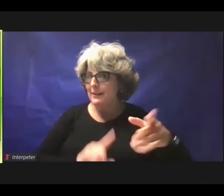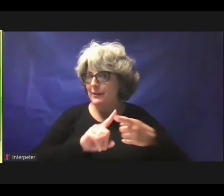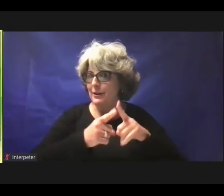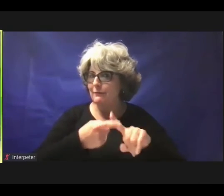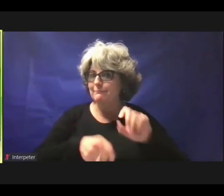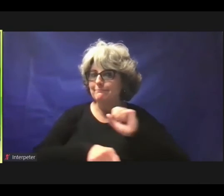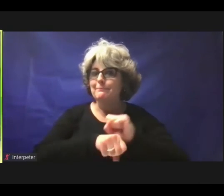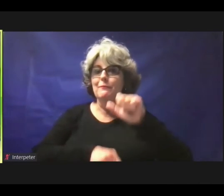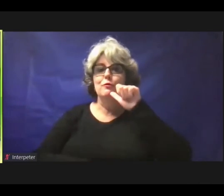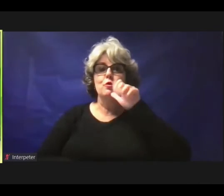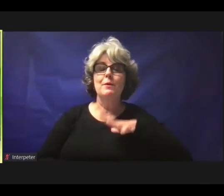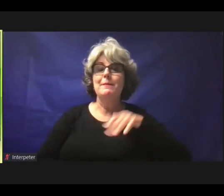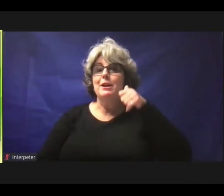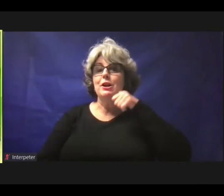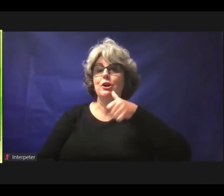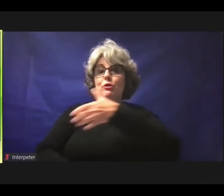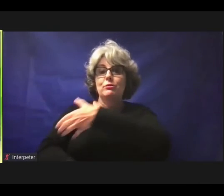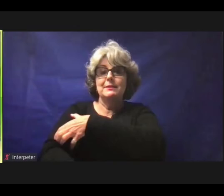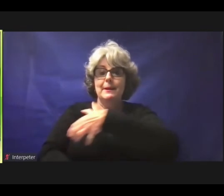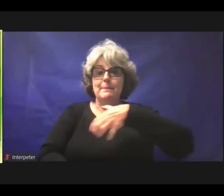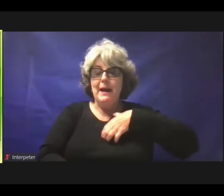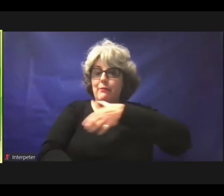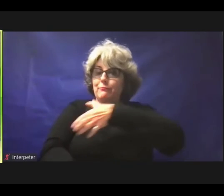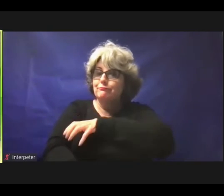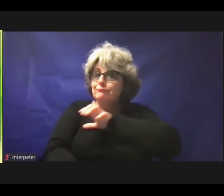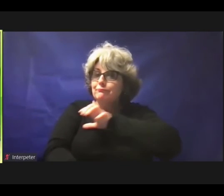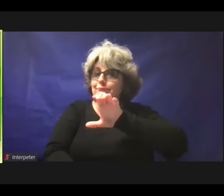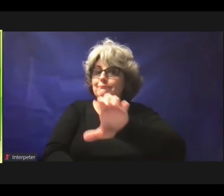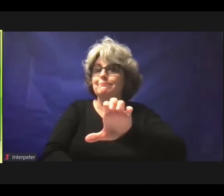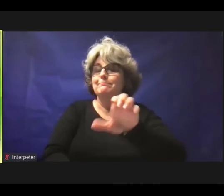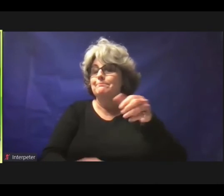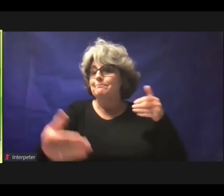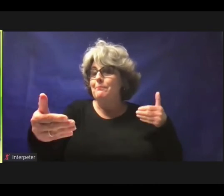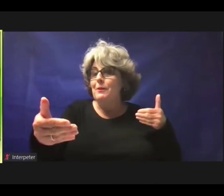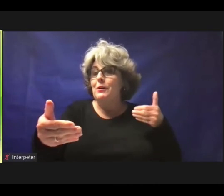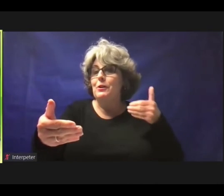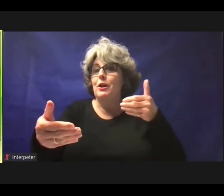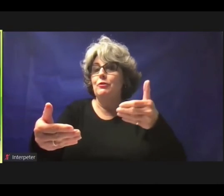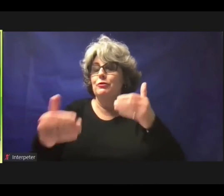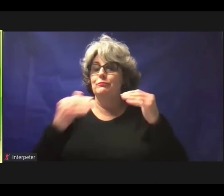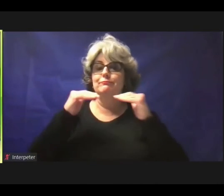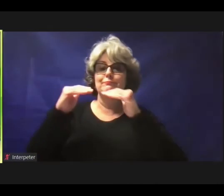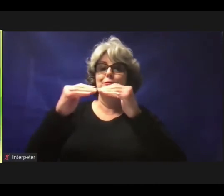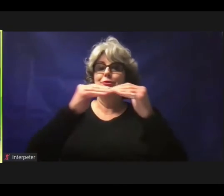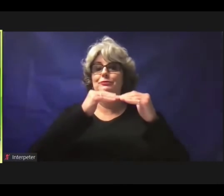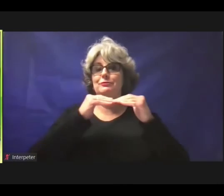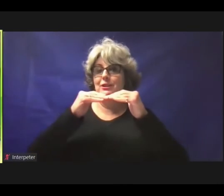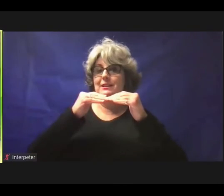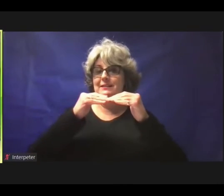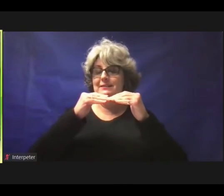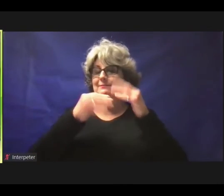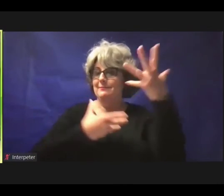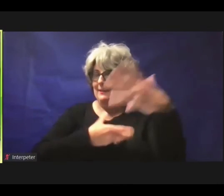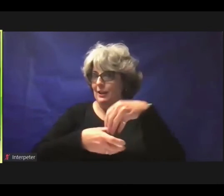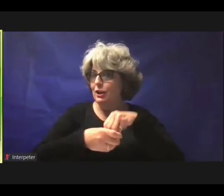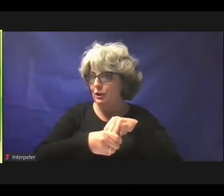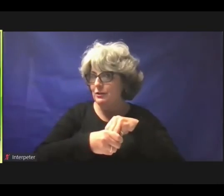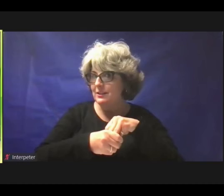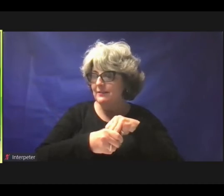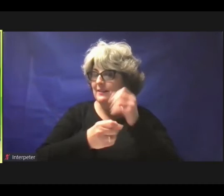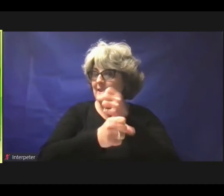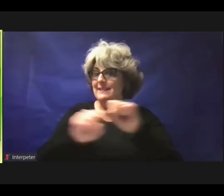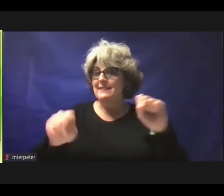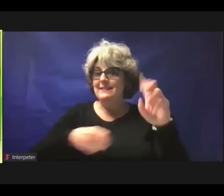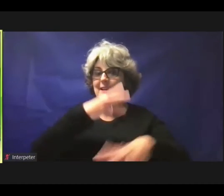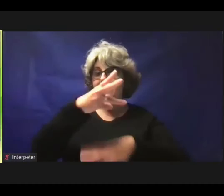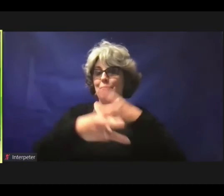work for women and girls empowerment to move us indeed closer to a more just, equitable, inclusive, and safe